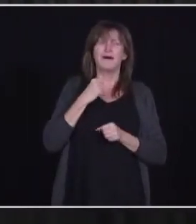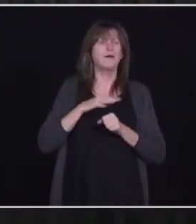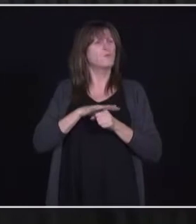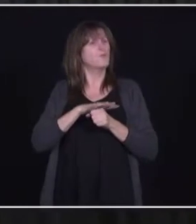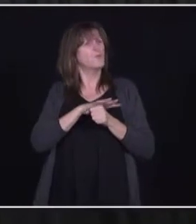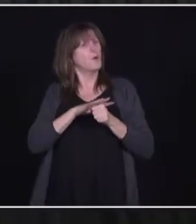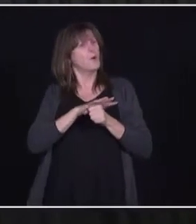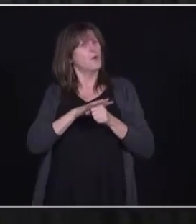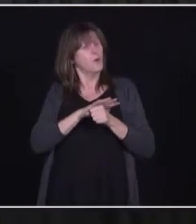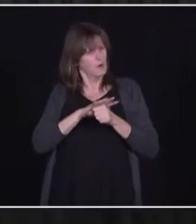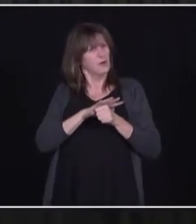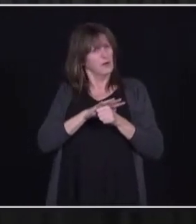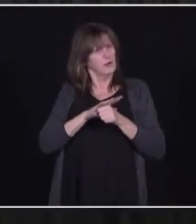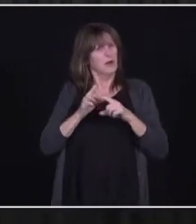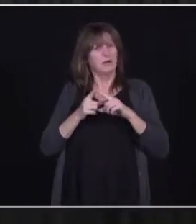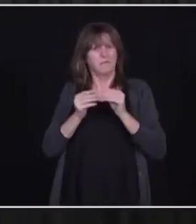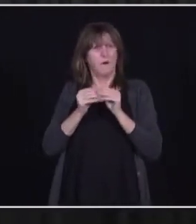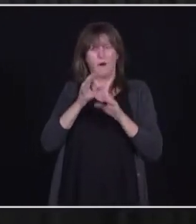anything to do with this decision today?